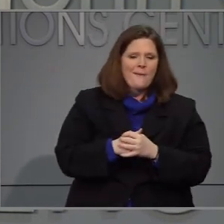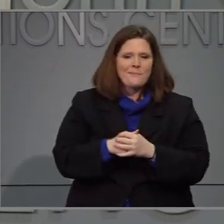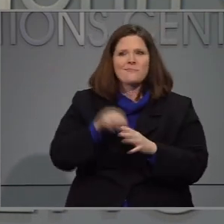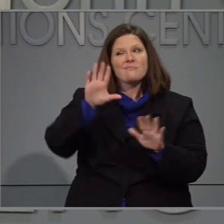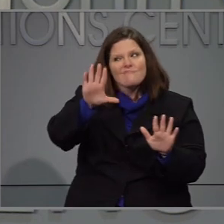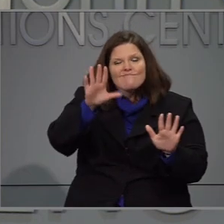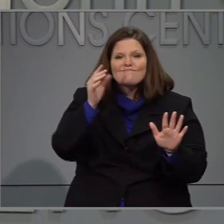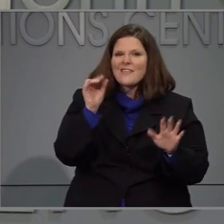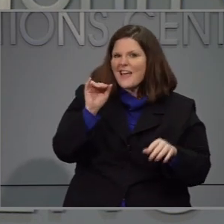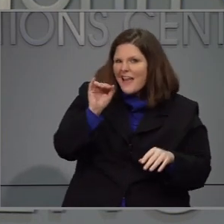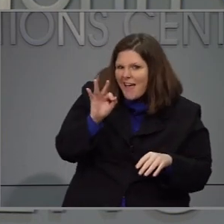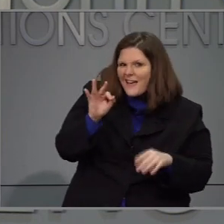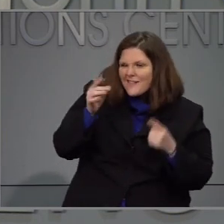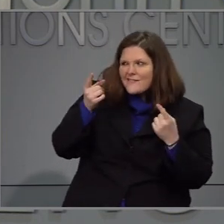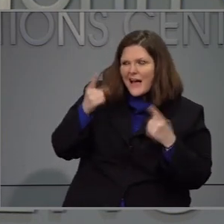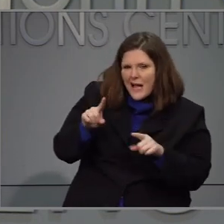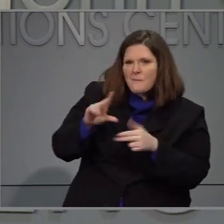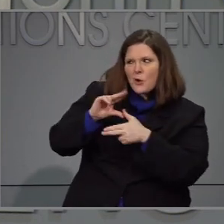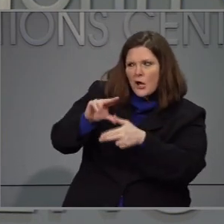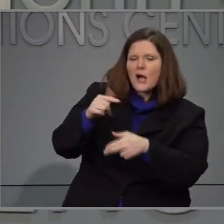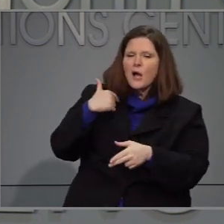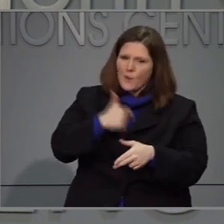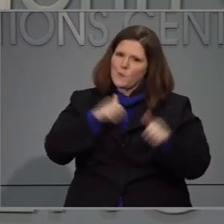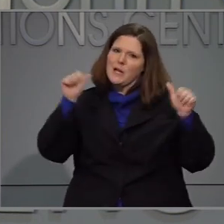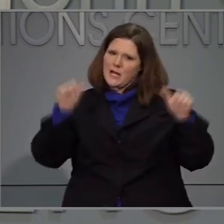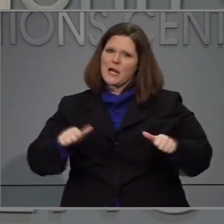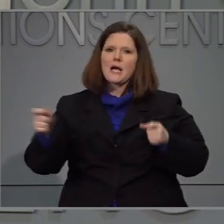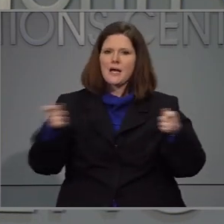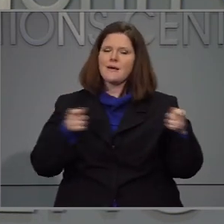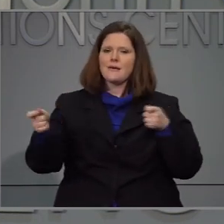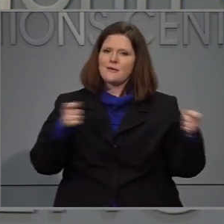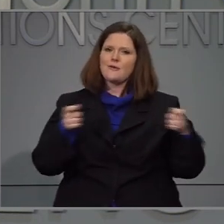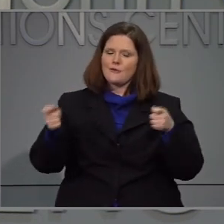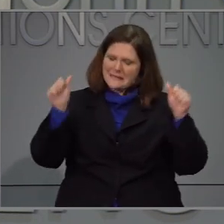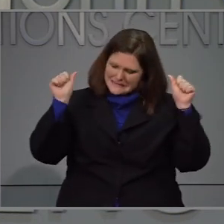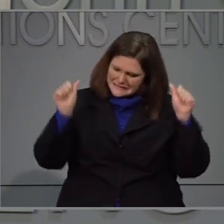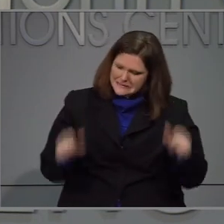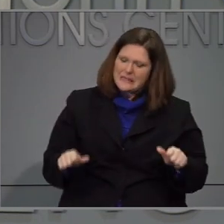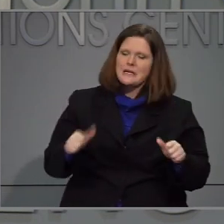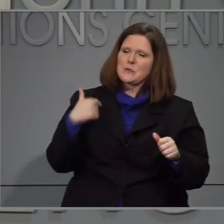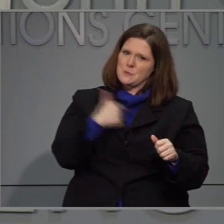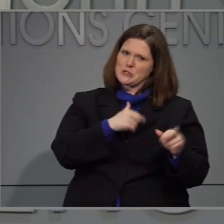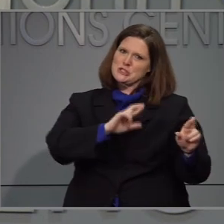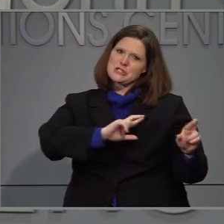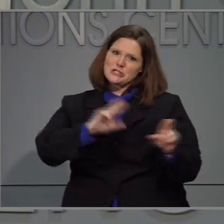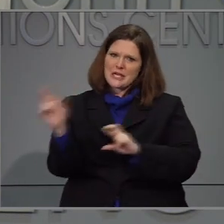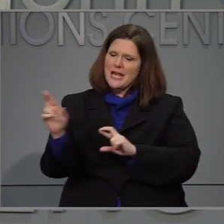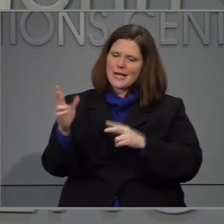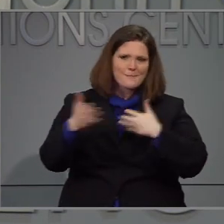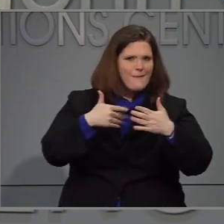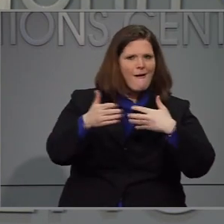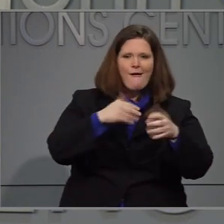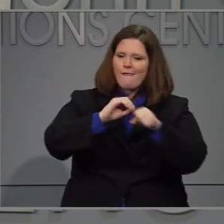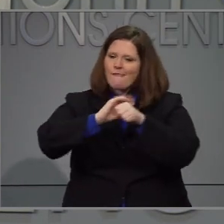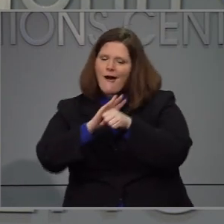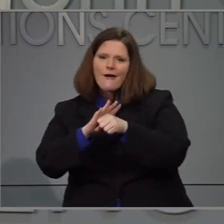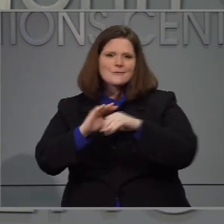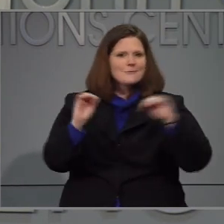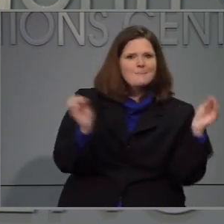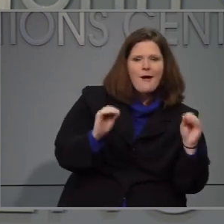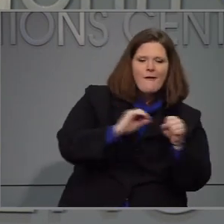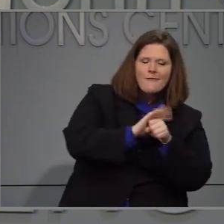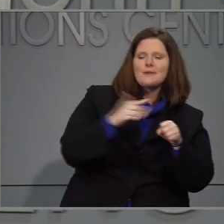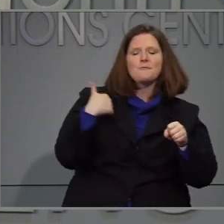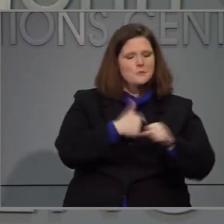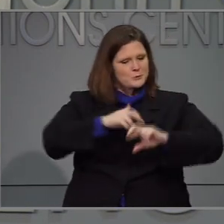does come, we will be ready for it, and we will be ready to handle it in the midst of this pandemic, which we will